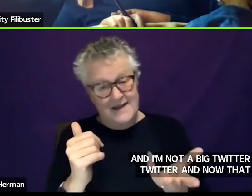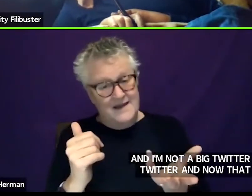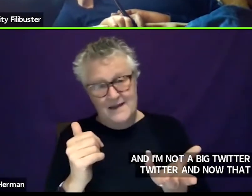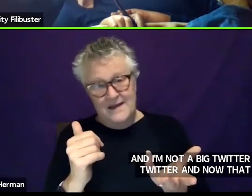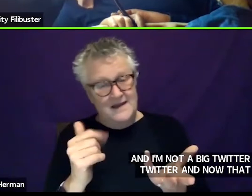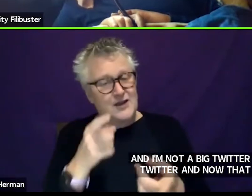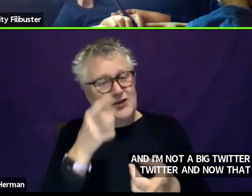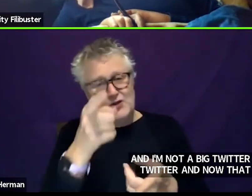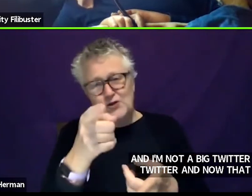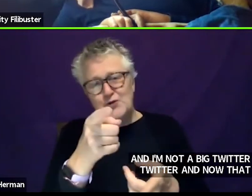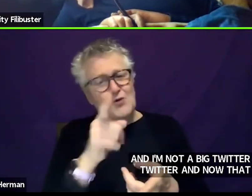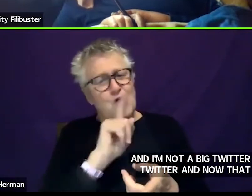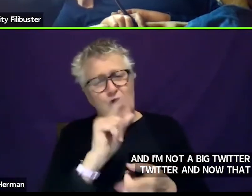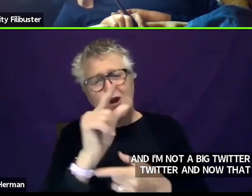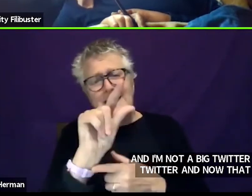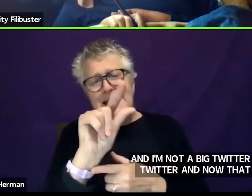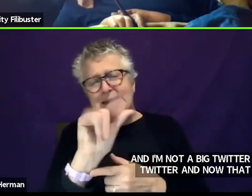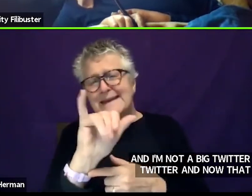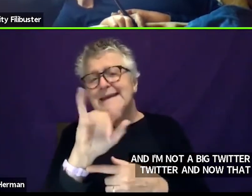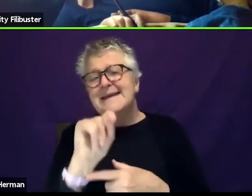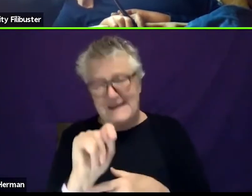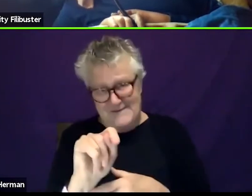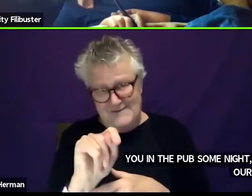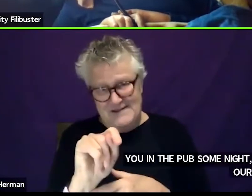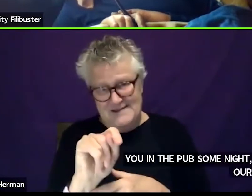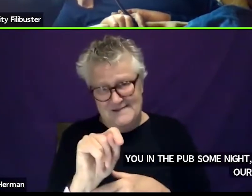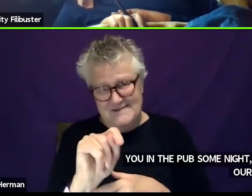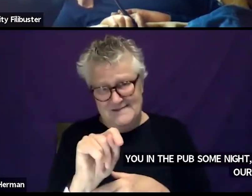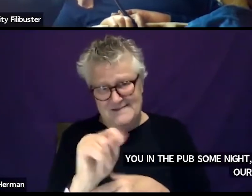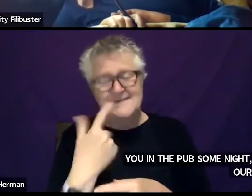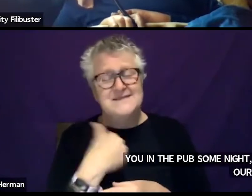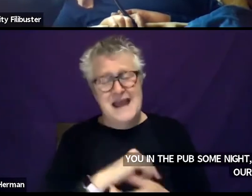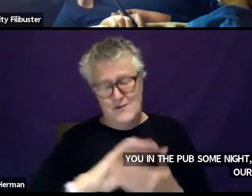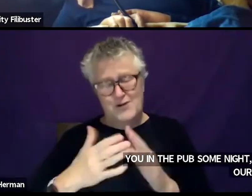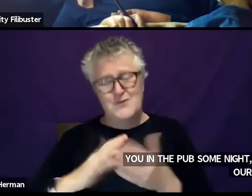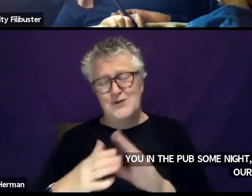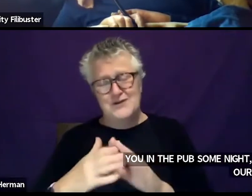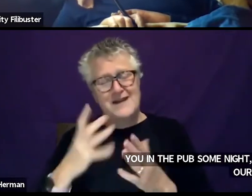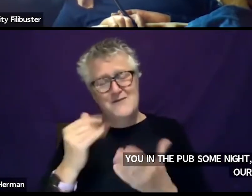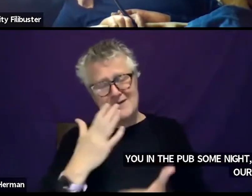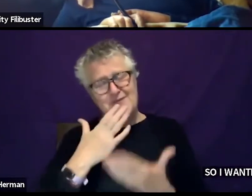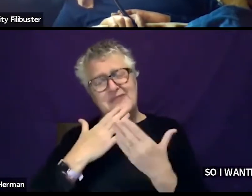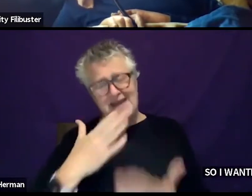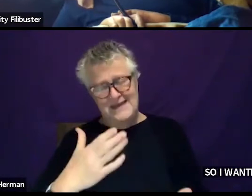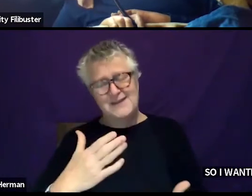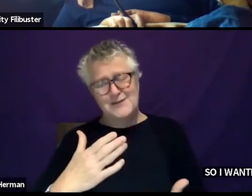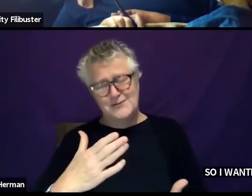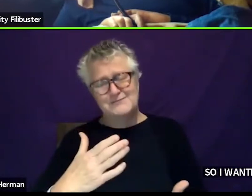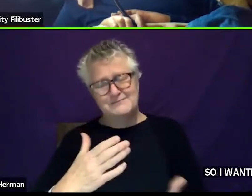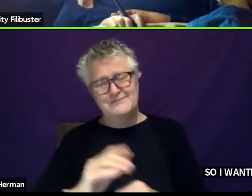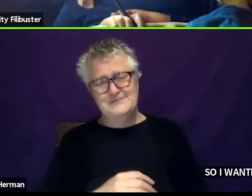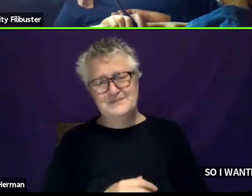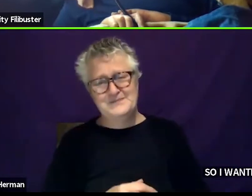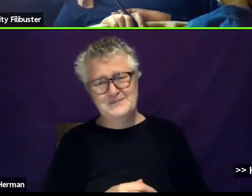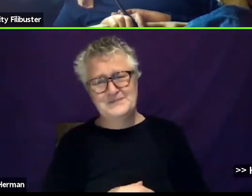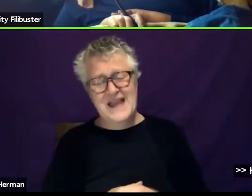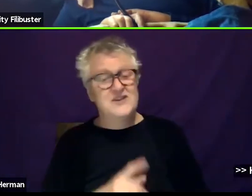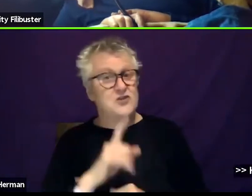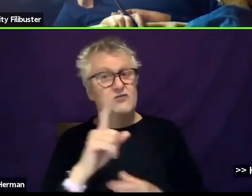you're a gift to our community. So I want to thank you. And you've certainly brought great gifts to the